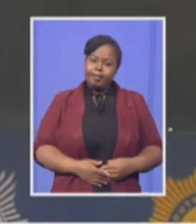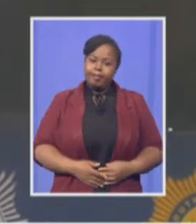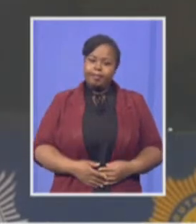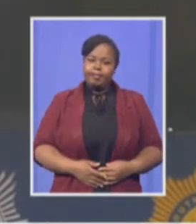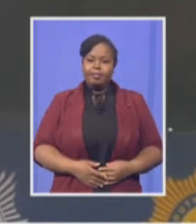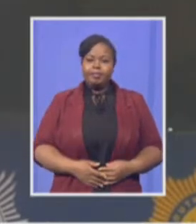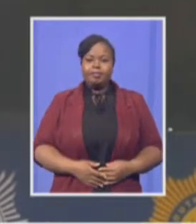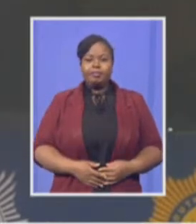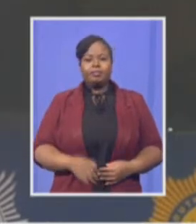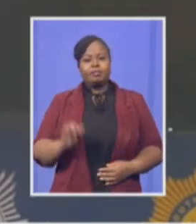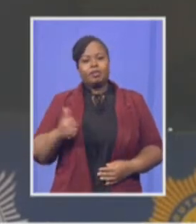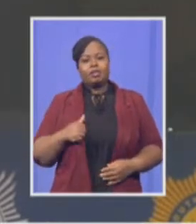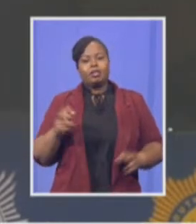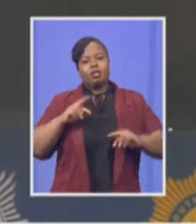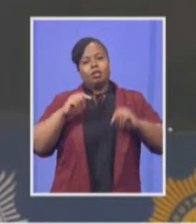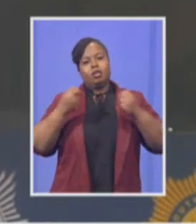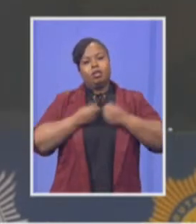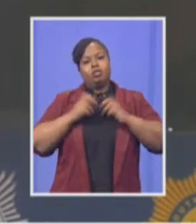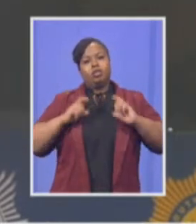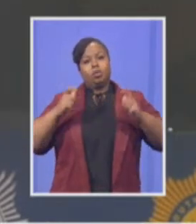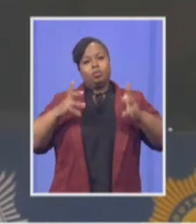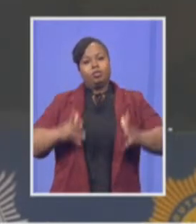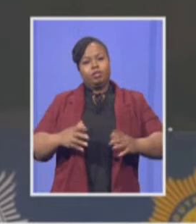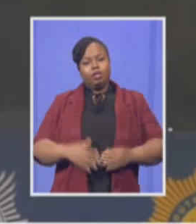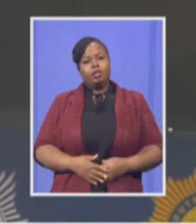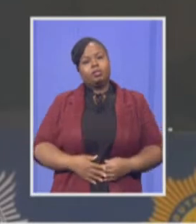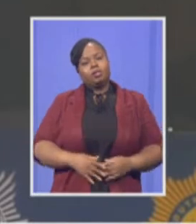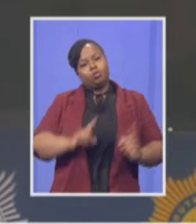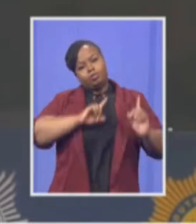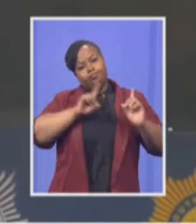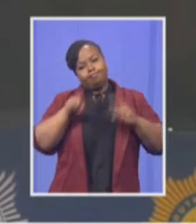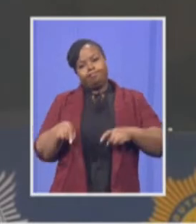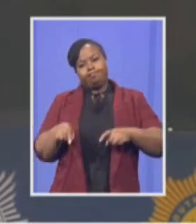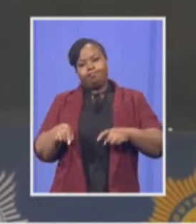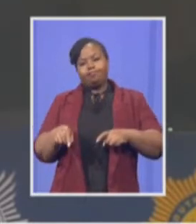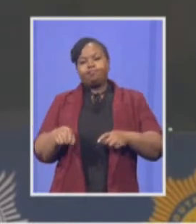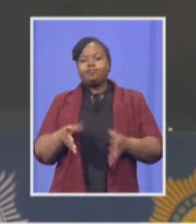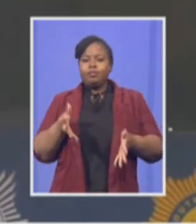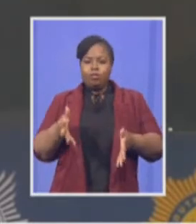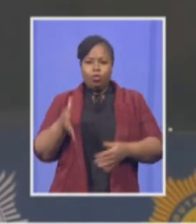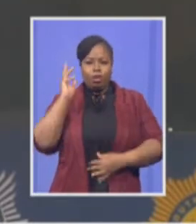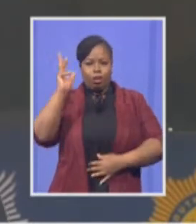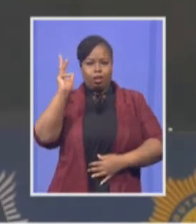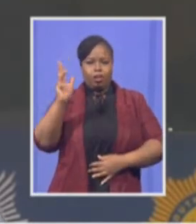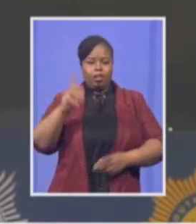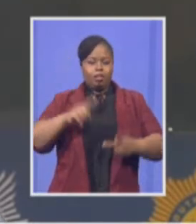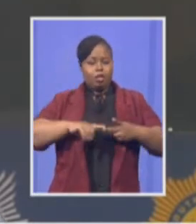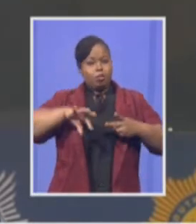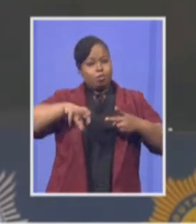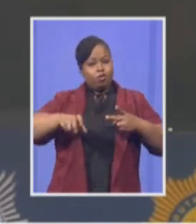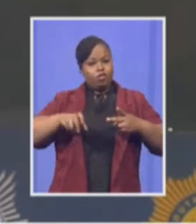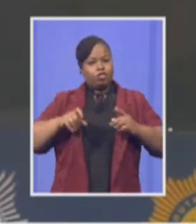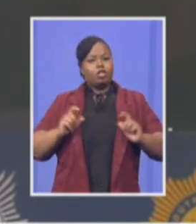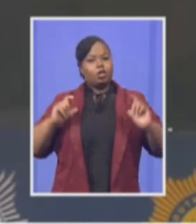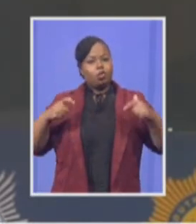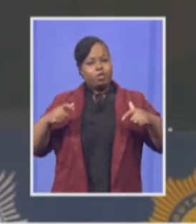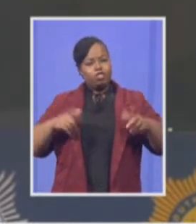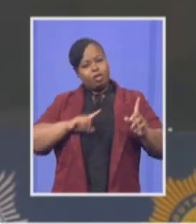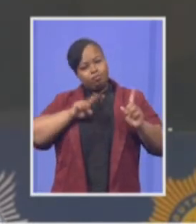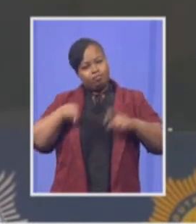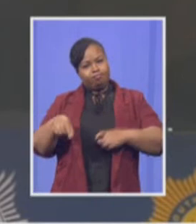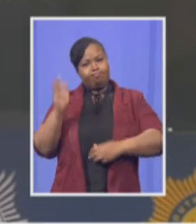Therefore uNational Commission uzoza la zokwenza lento engezile. No Provincial Commission uzokwenza la